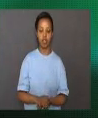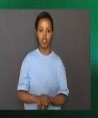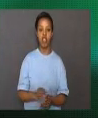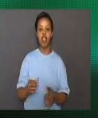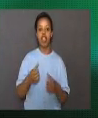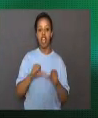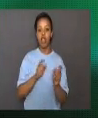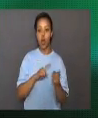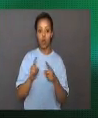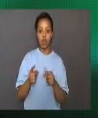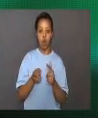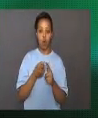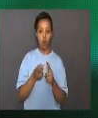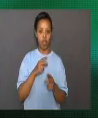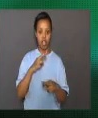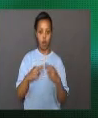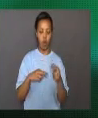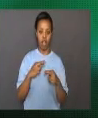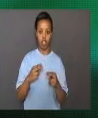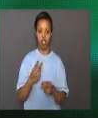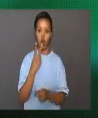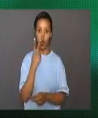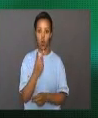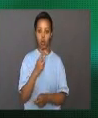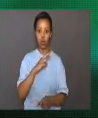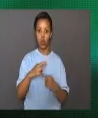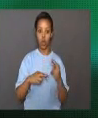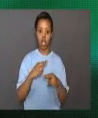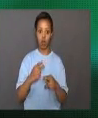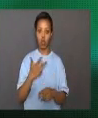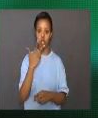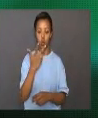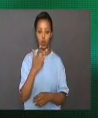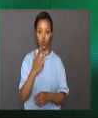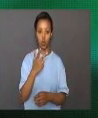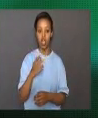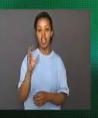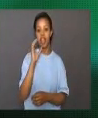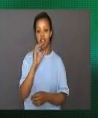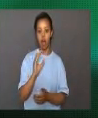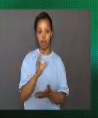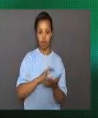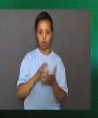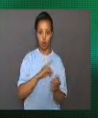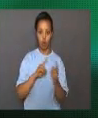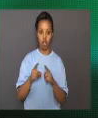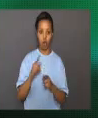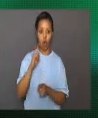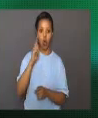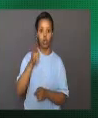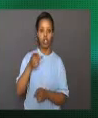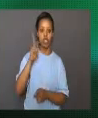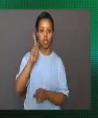Next, the 2 molecules of the 3-carbon compound, GP,